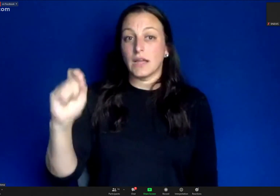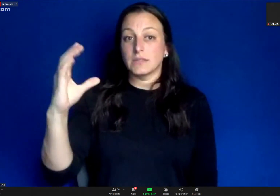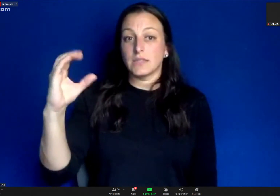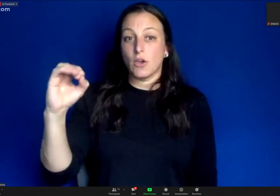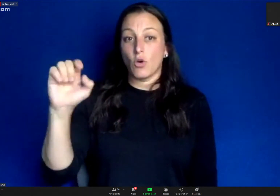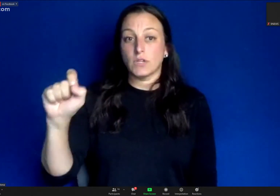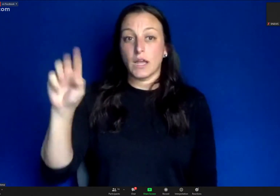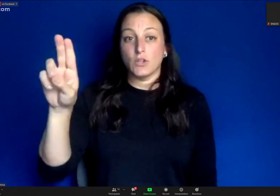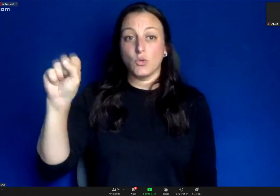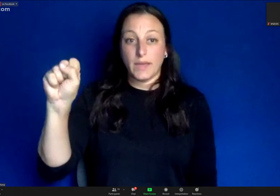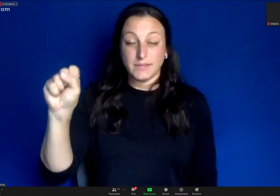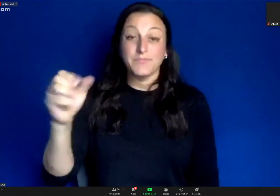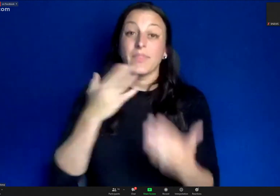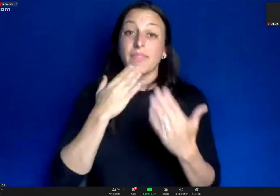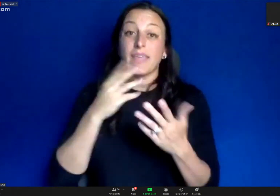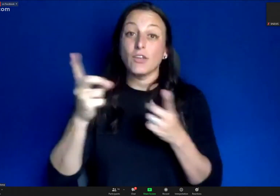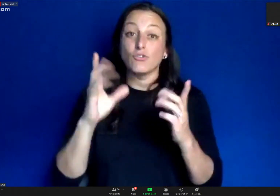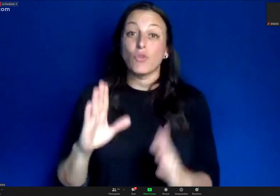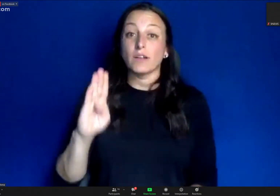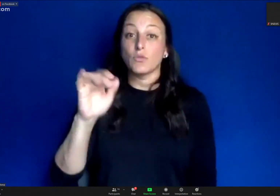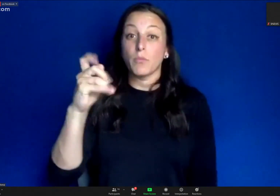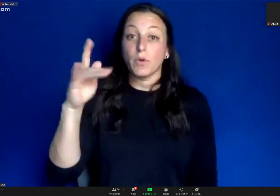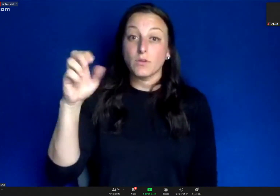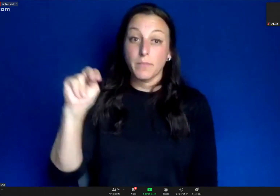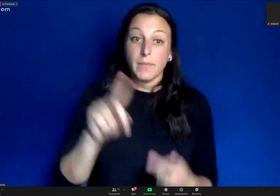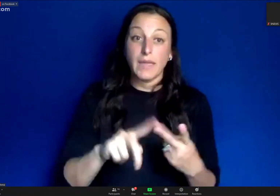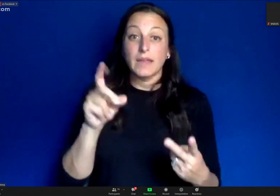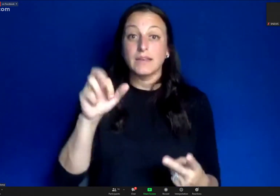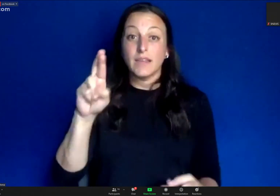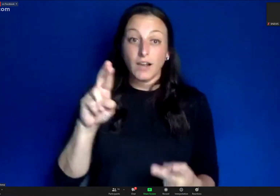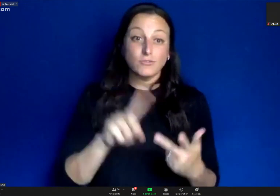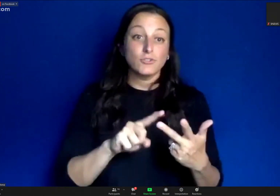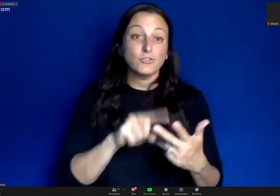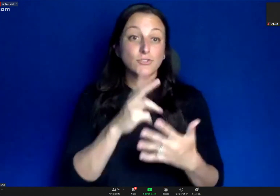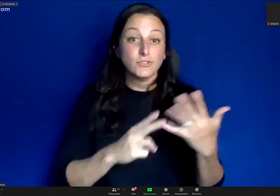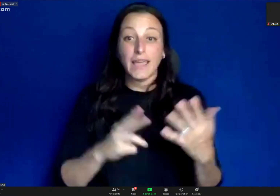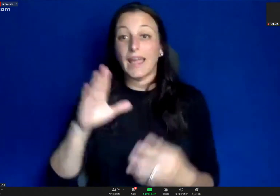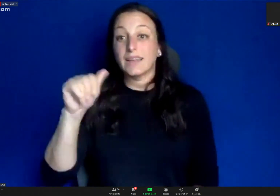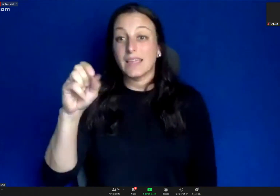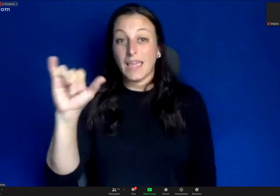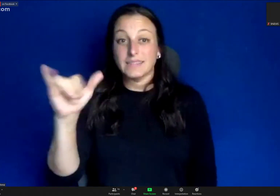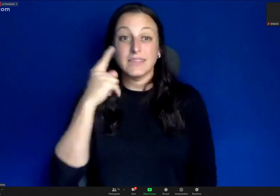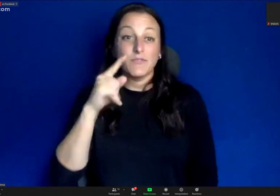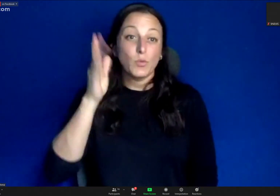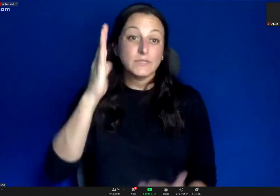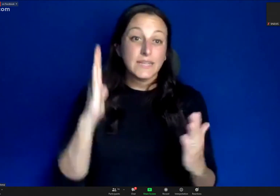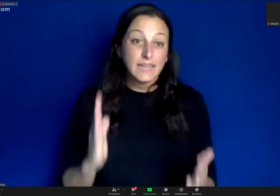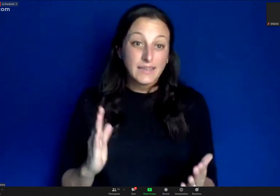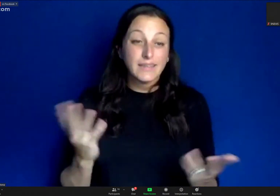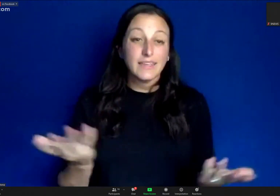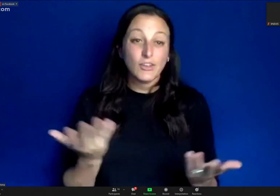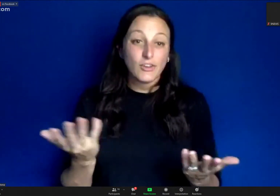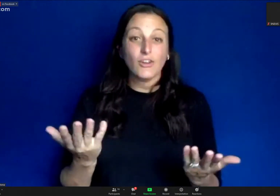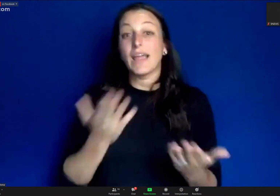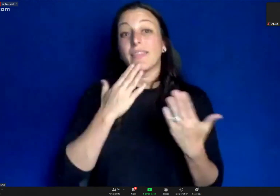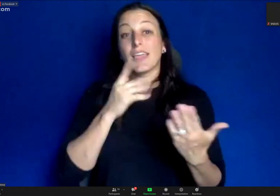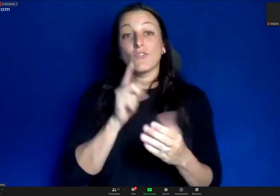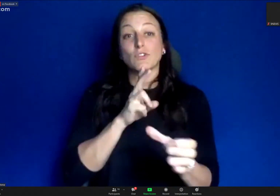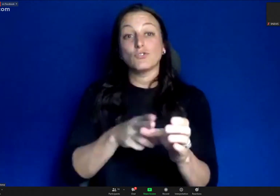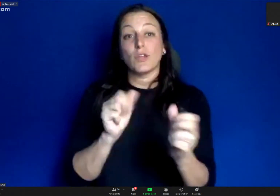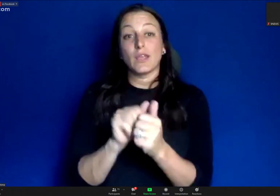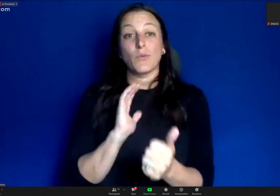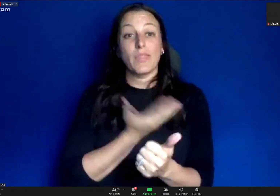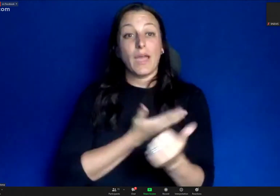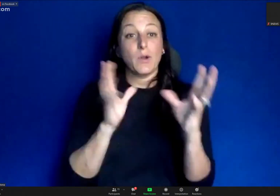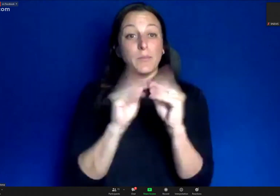media_info@state.co.us. Thank you, Director Bookman, Dr. France, Dr. Herlihy, and Casey for presenting here. And thank you for joining up with our presser this morning.